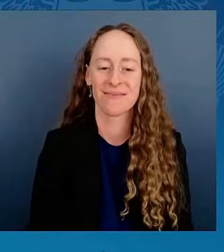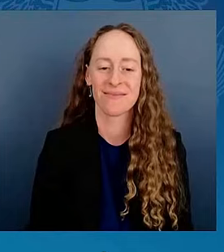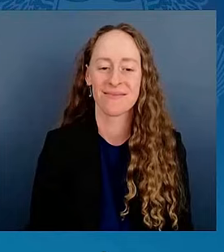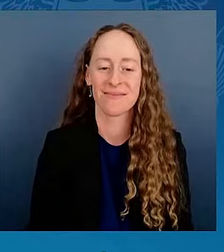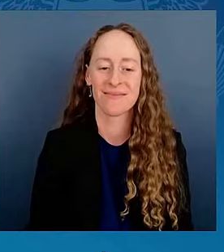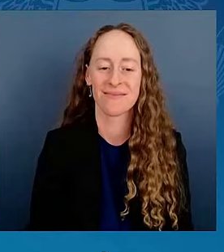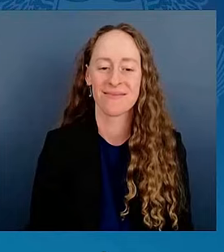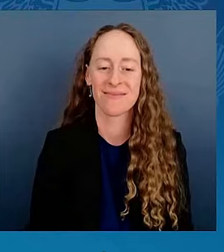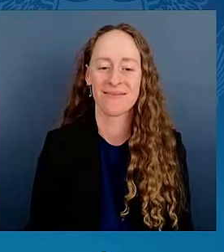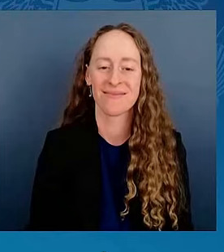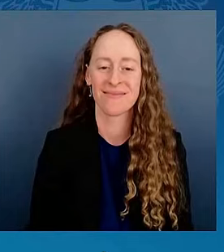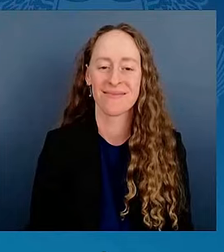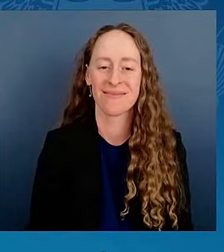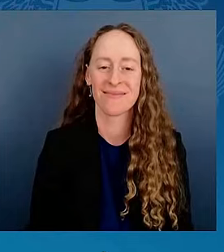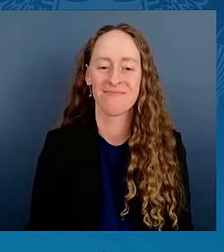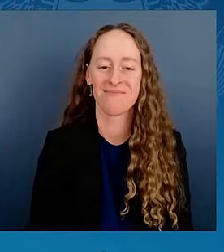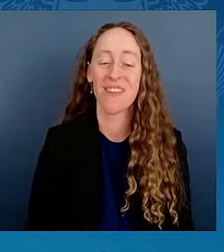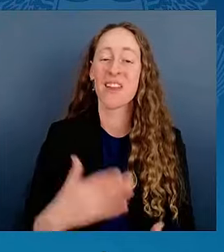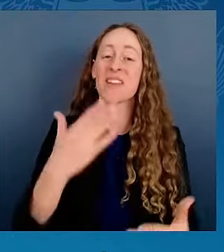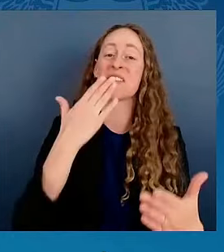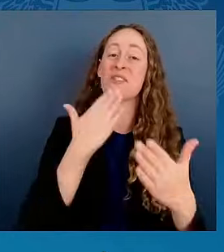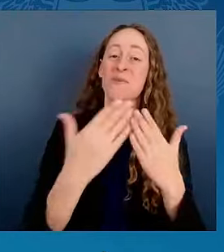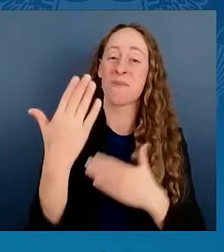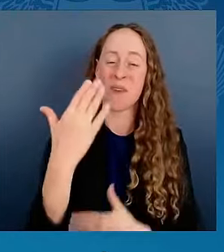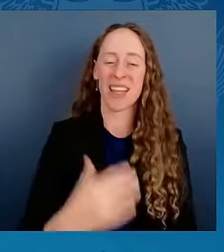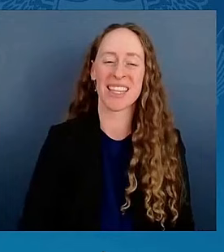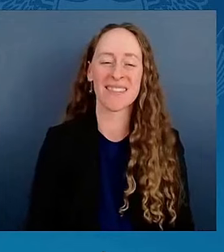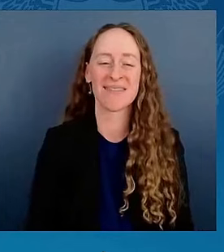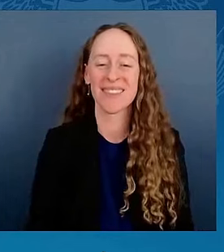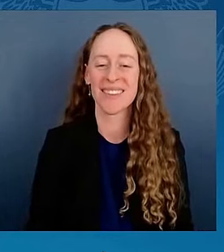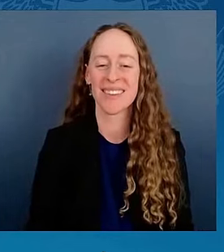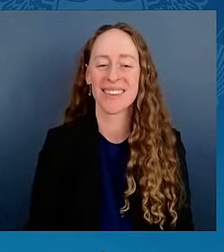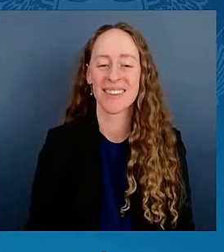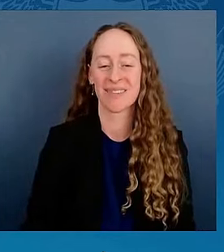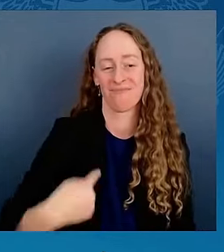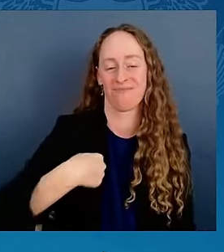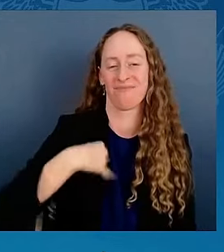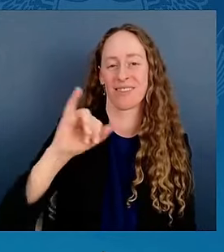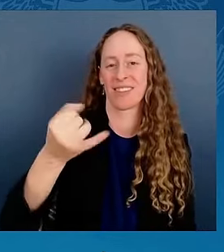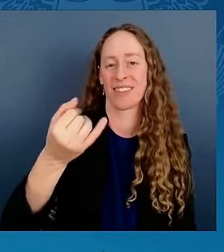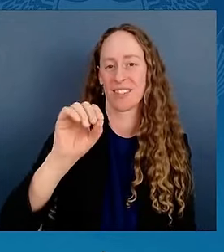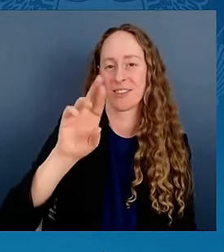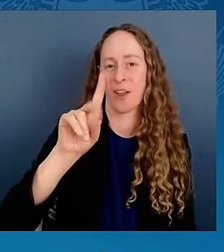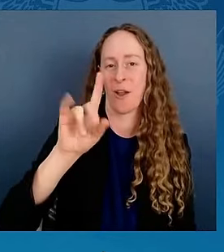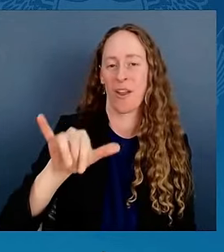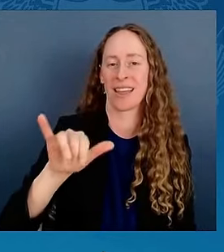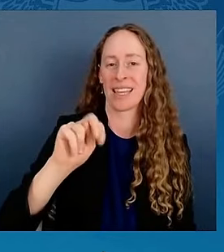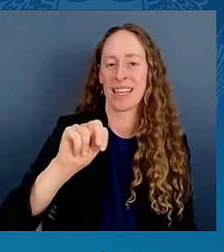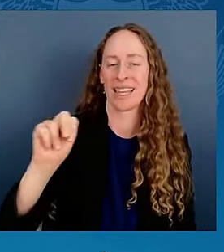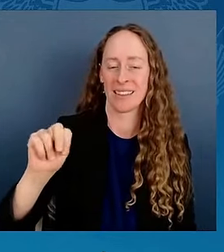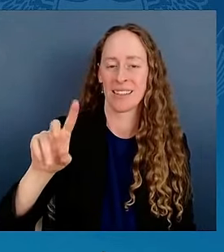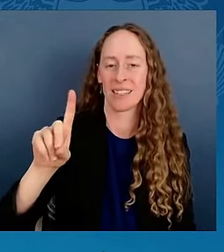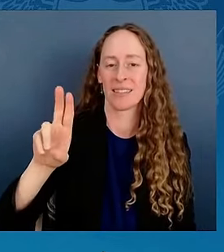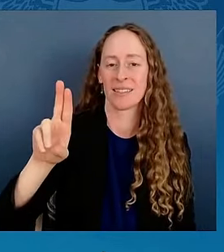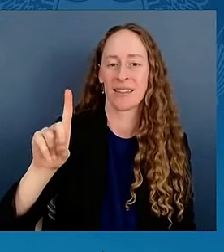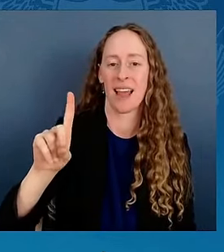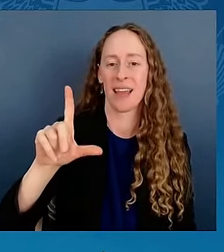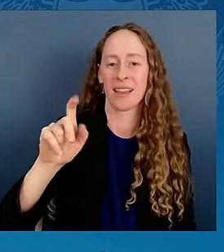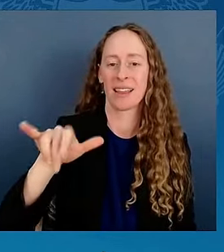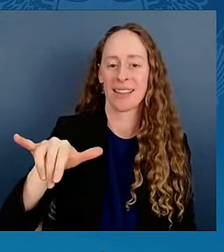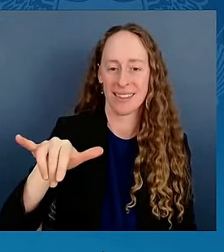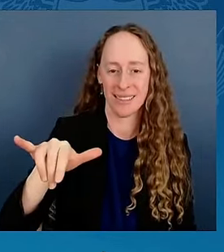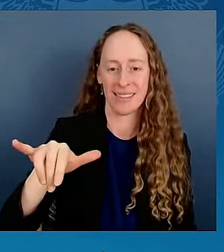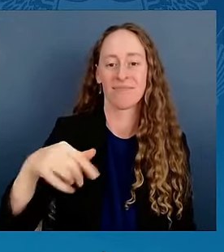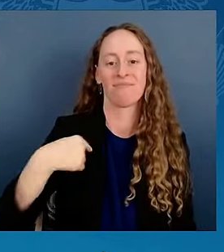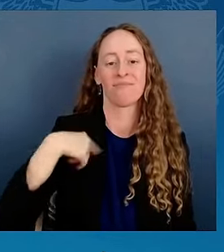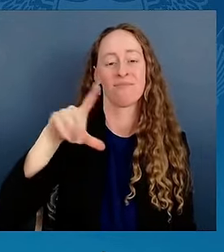Good morning. Good morning. My name is Jordan Dudley, and I'm a member of the 2023 National Championship Florida State Soccer Team. Thank